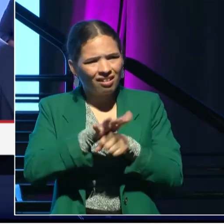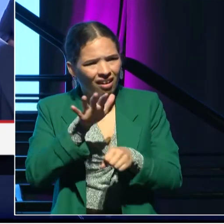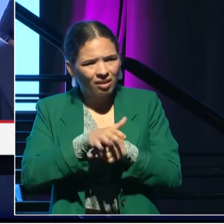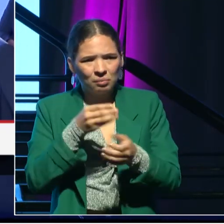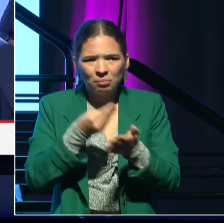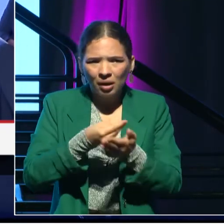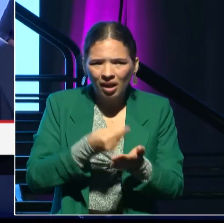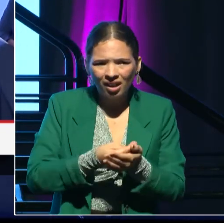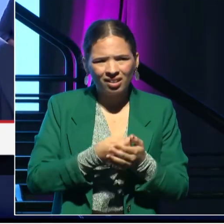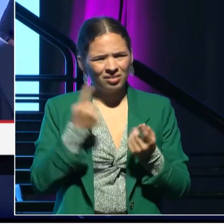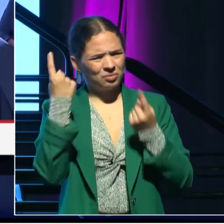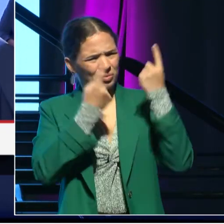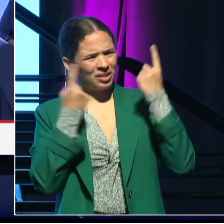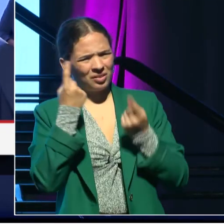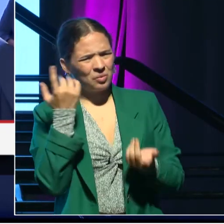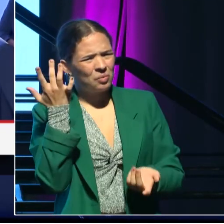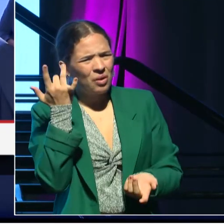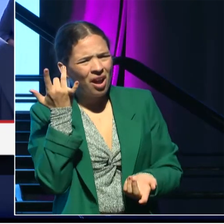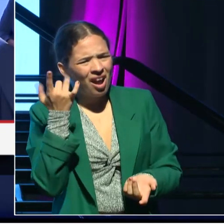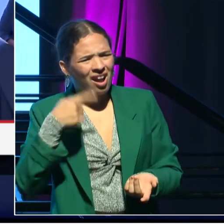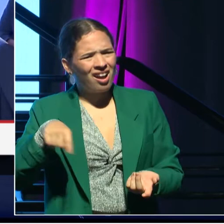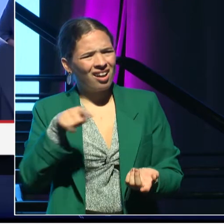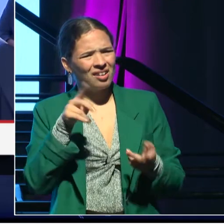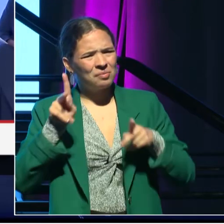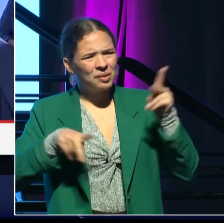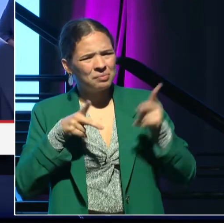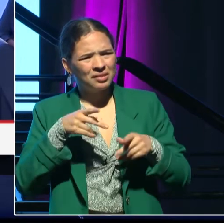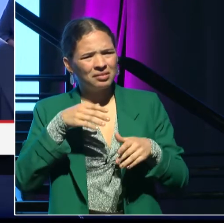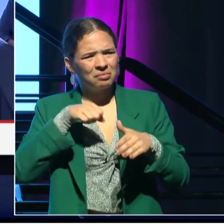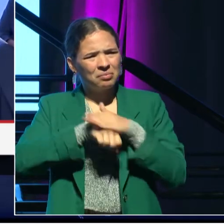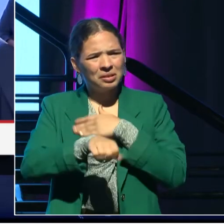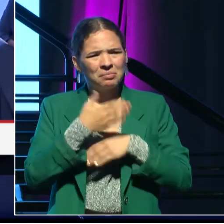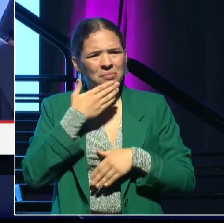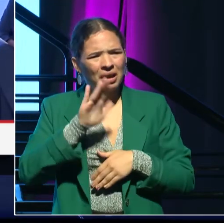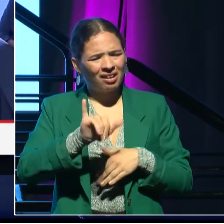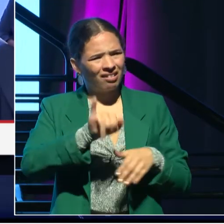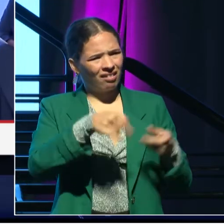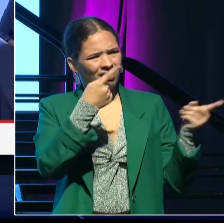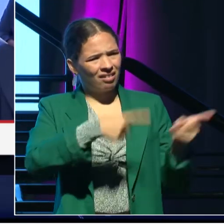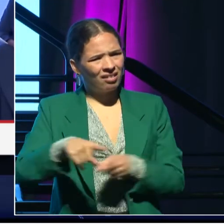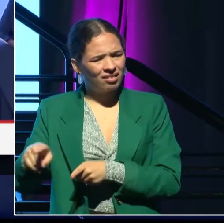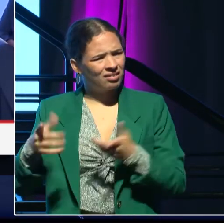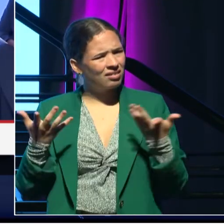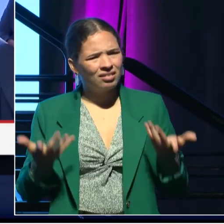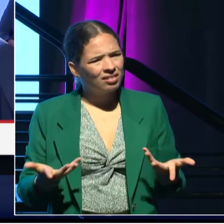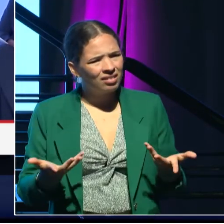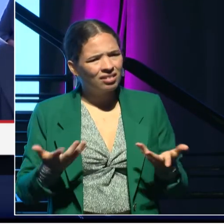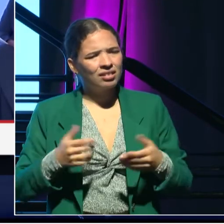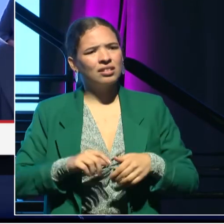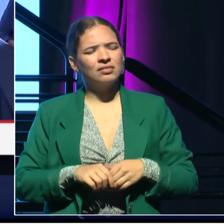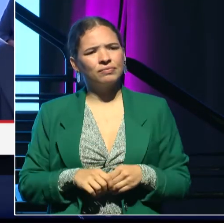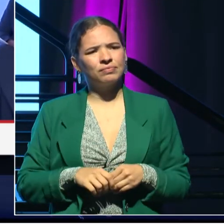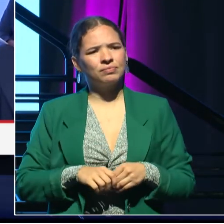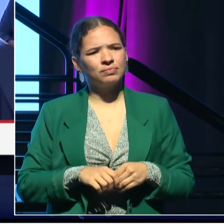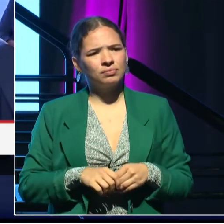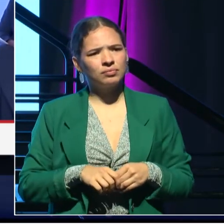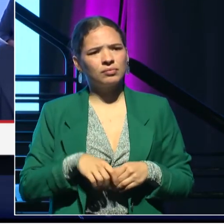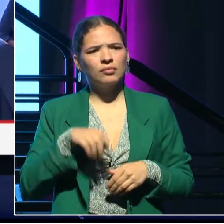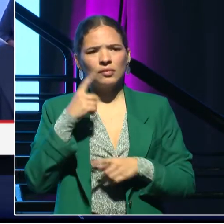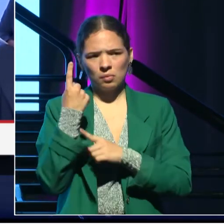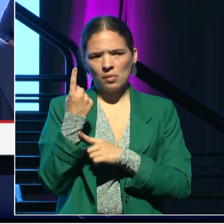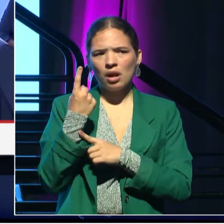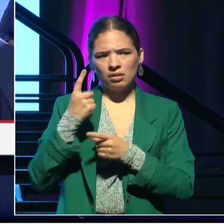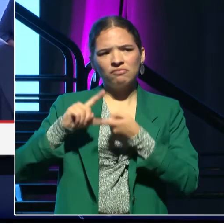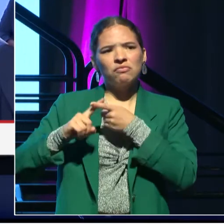why people have adverse birth outcomes, right? And so I was led to this work really from the loss of a childhood friend, Waikia Moore. She was 15,